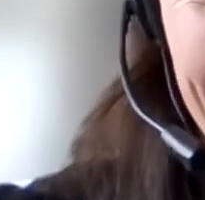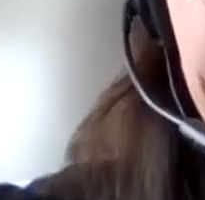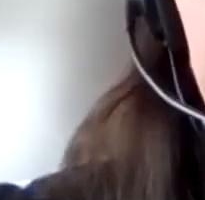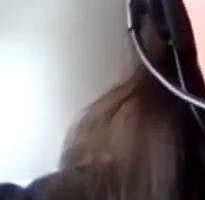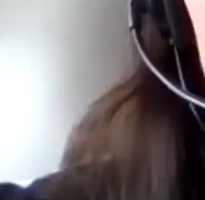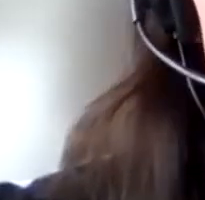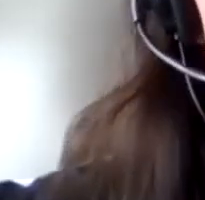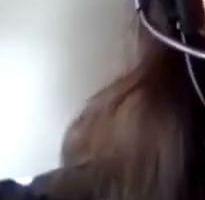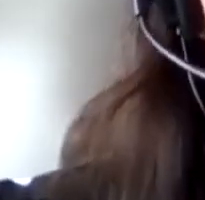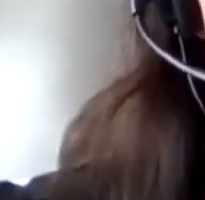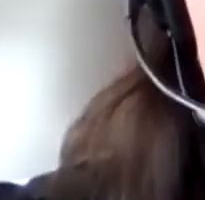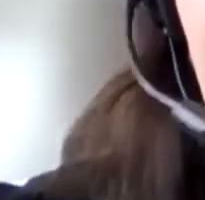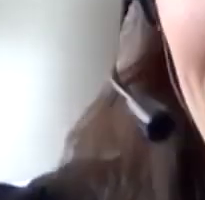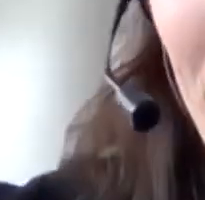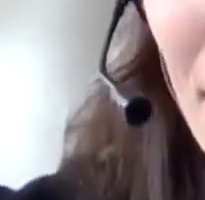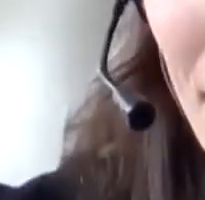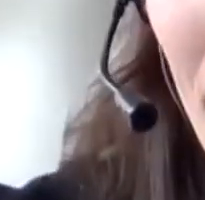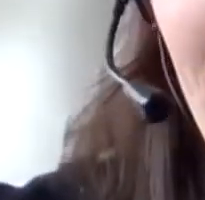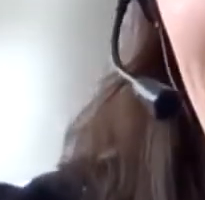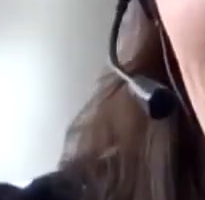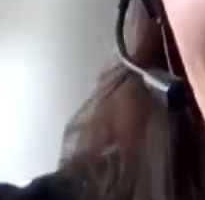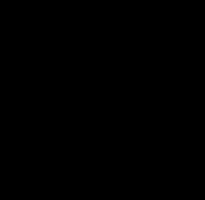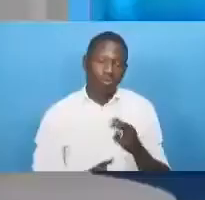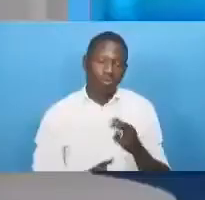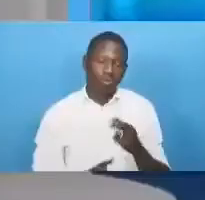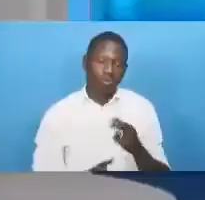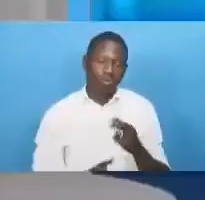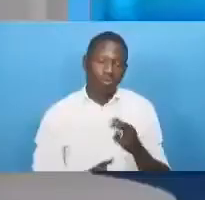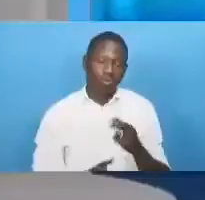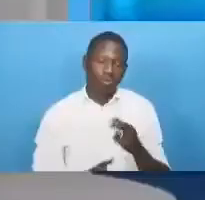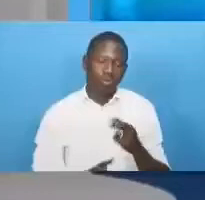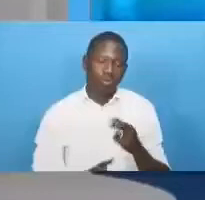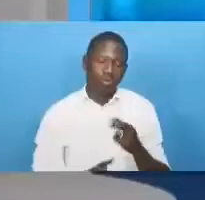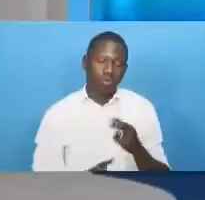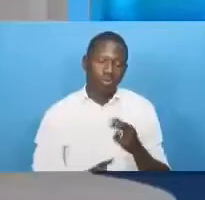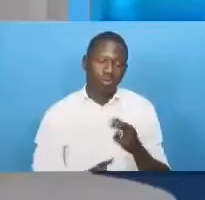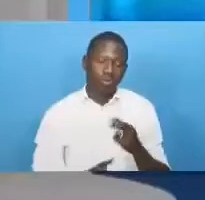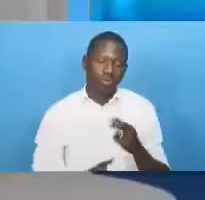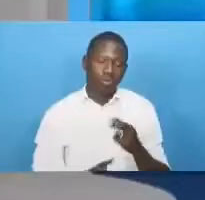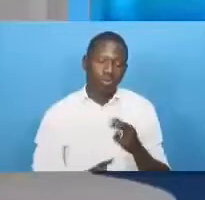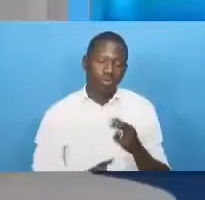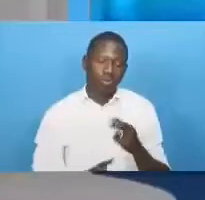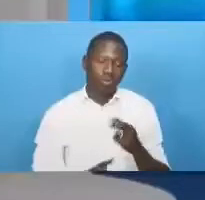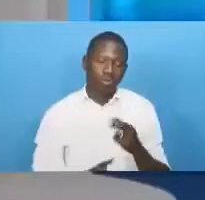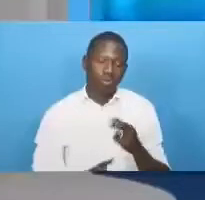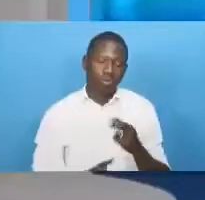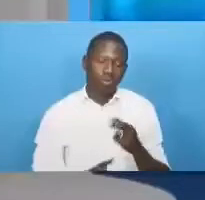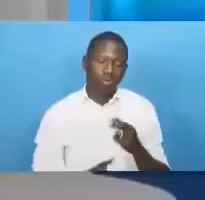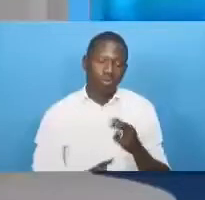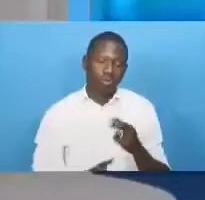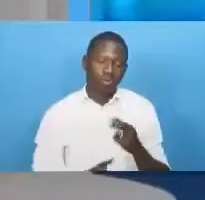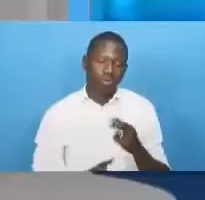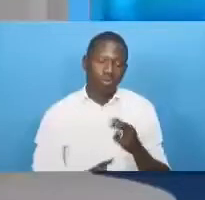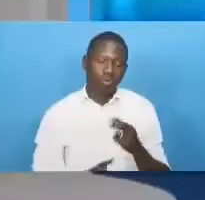So thank you for sharing that, first of all. I think it's always very interesting to get news from other countries as